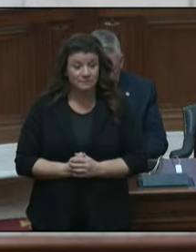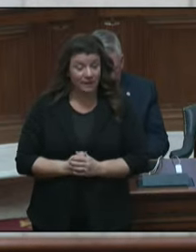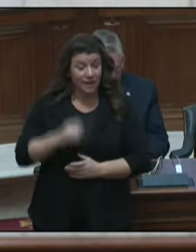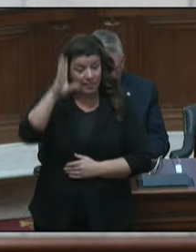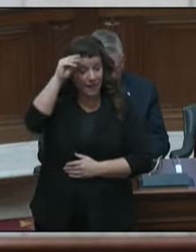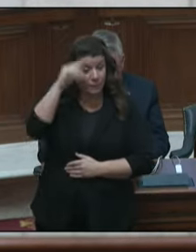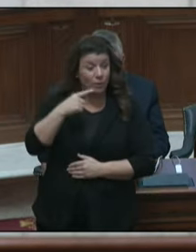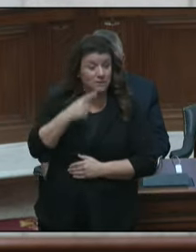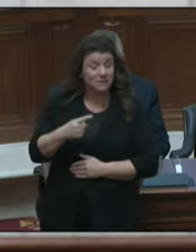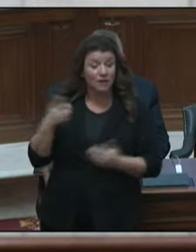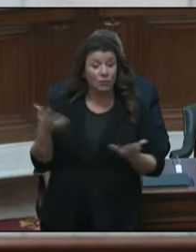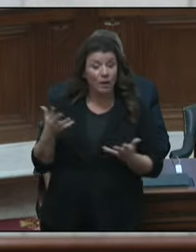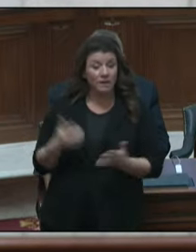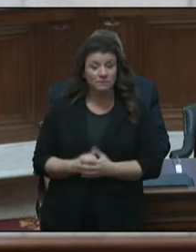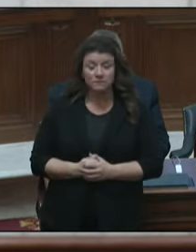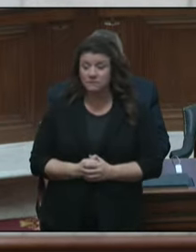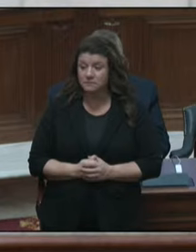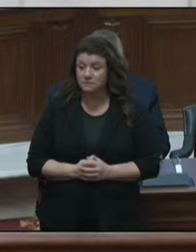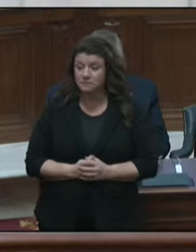were?